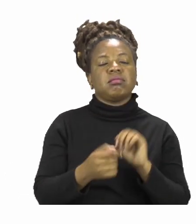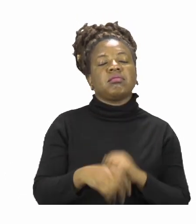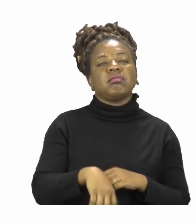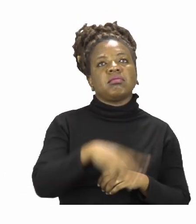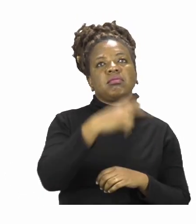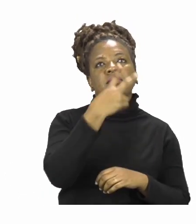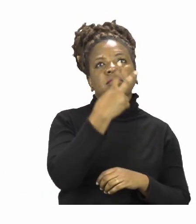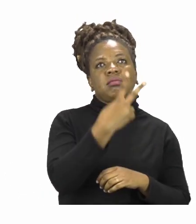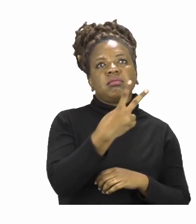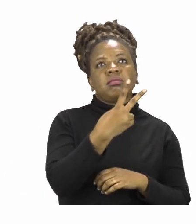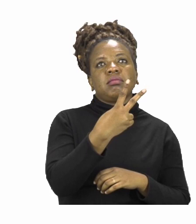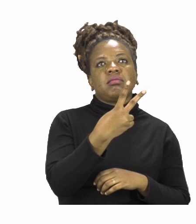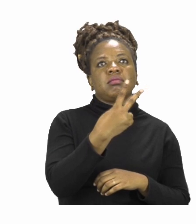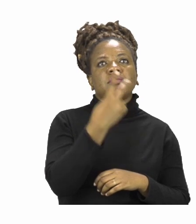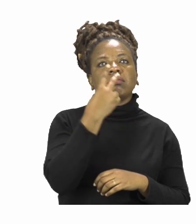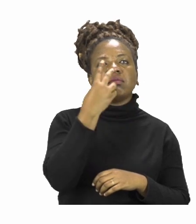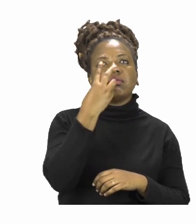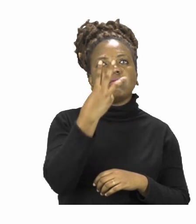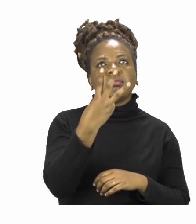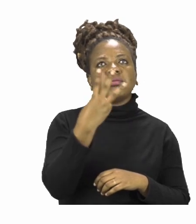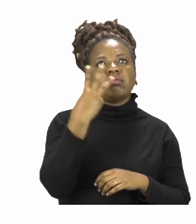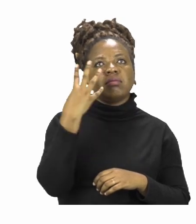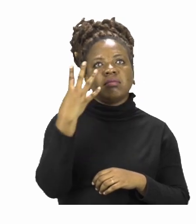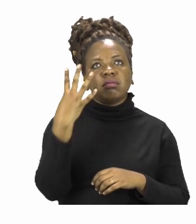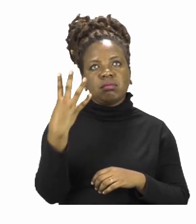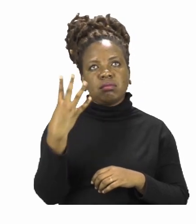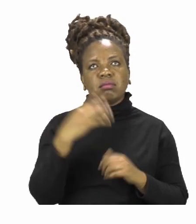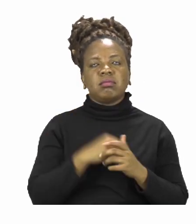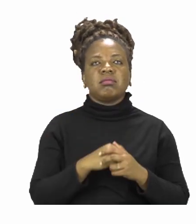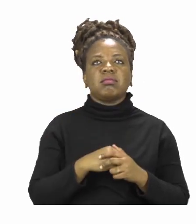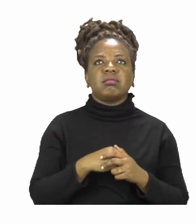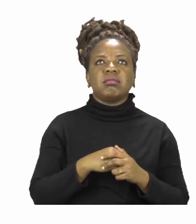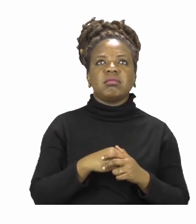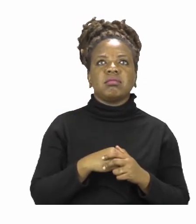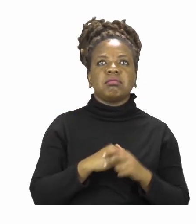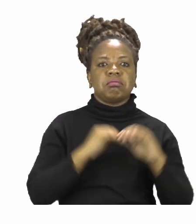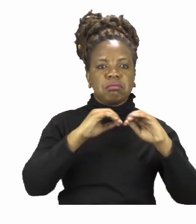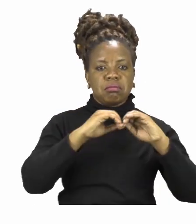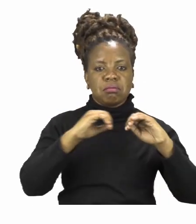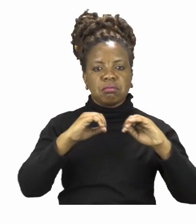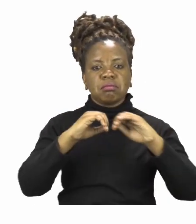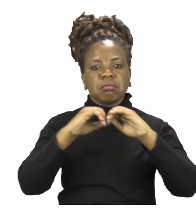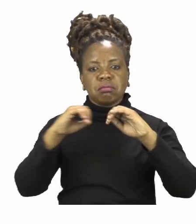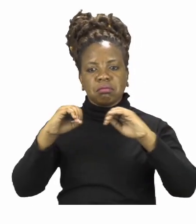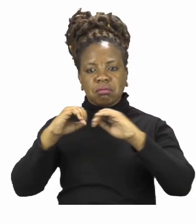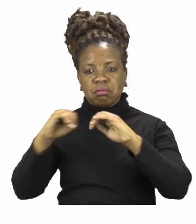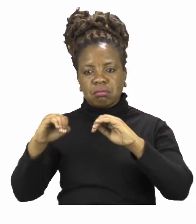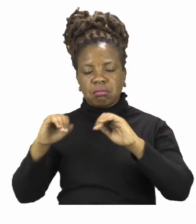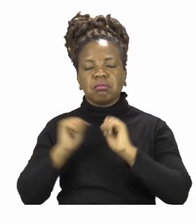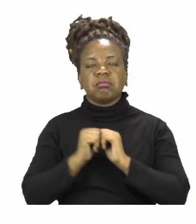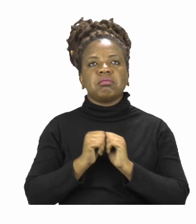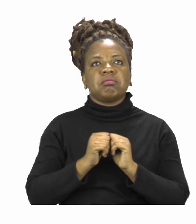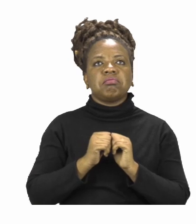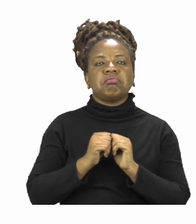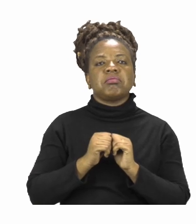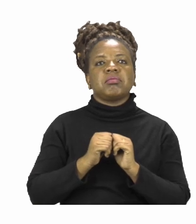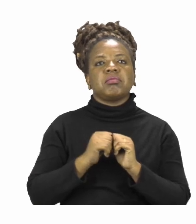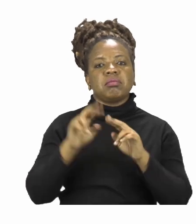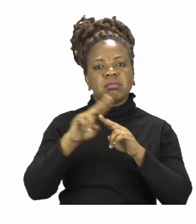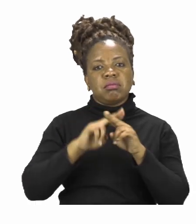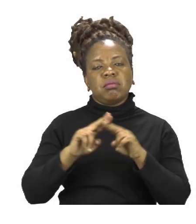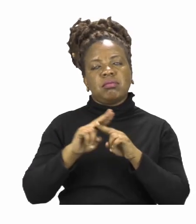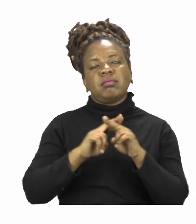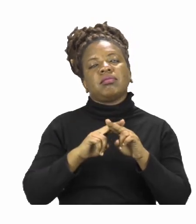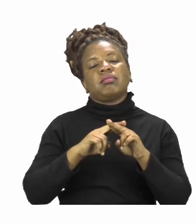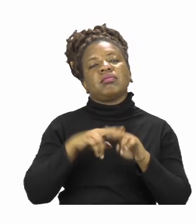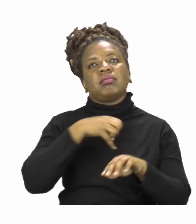234 and they have broken them down according to their place values. So we're going to